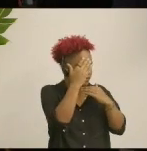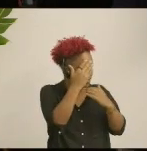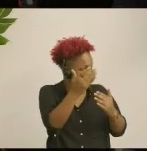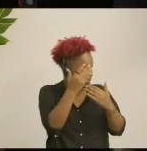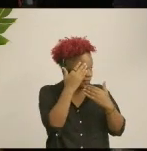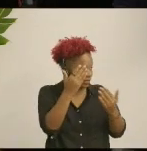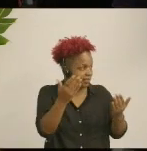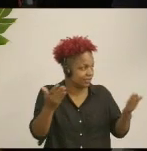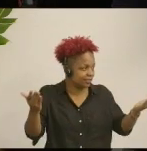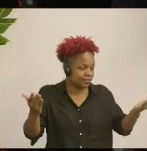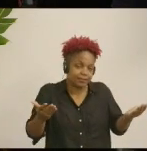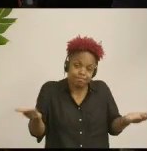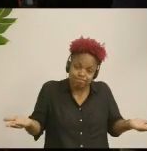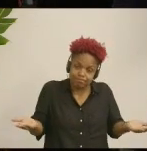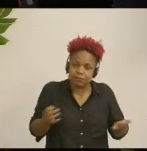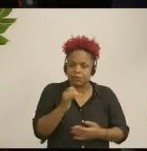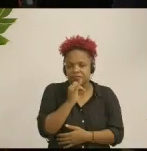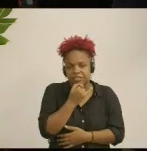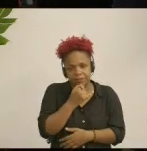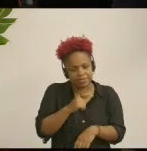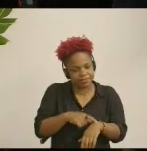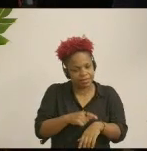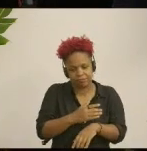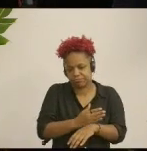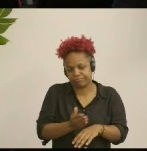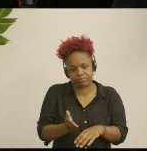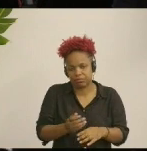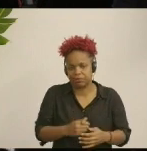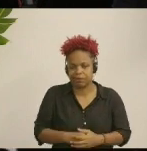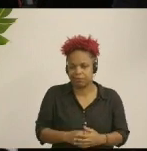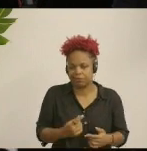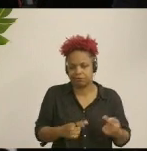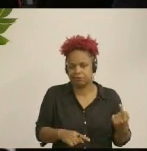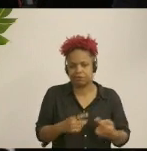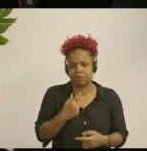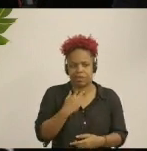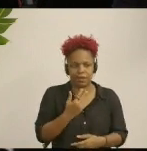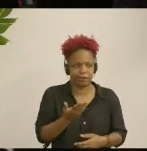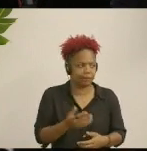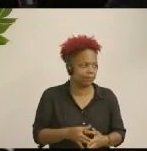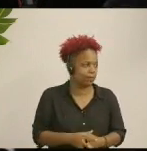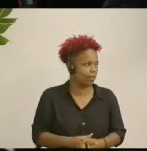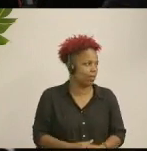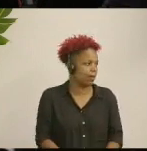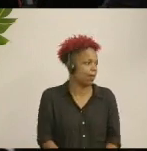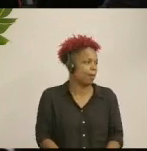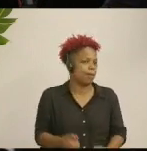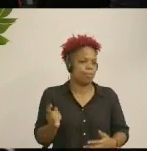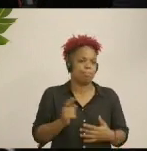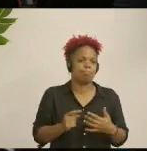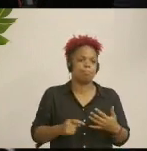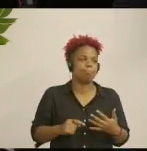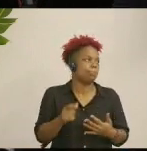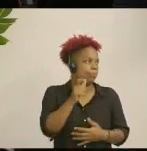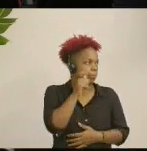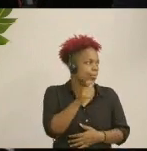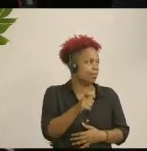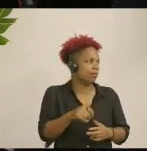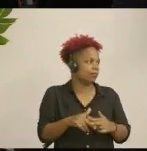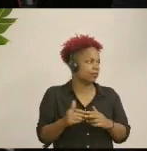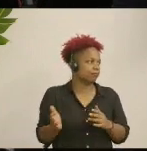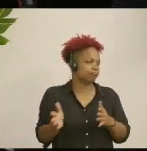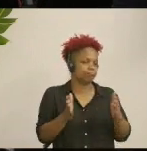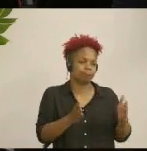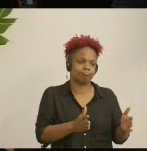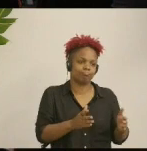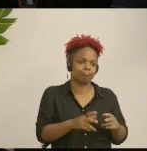have much time for more discussion over this very interesting topics, but we need to move to the next speaker. Just round of applause for